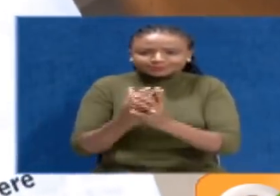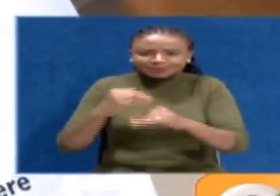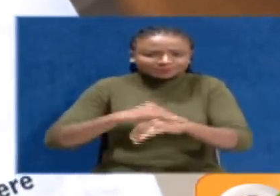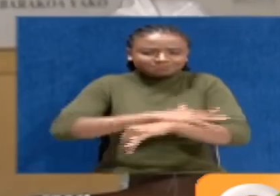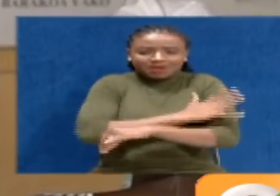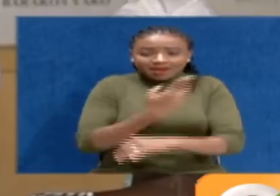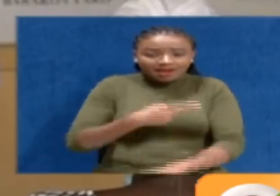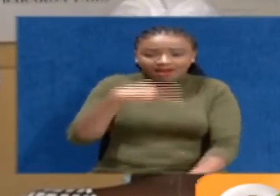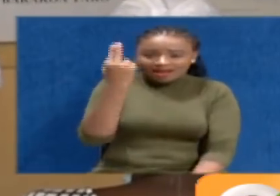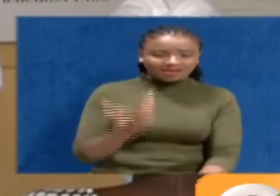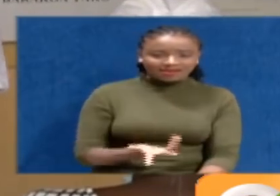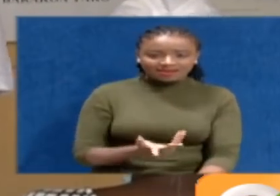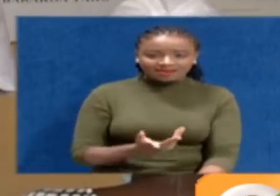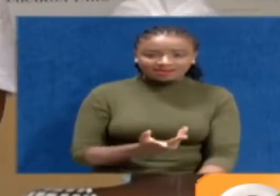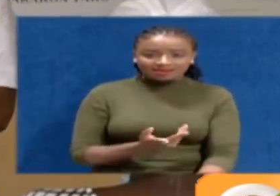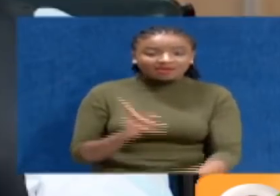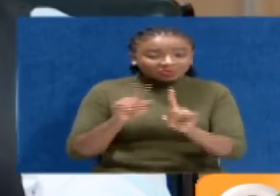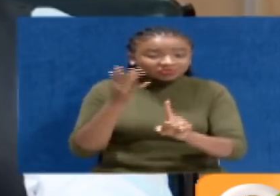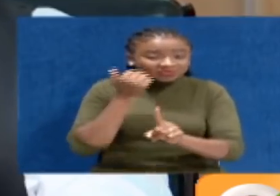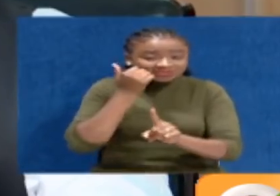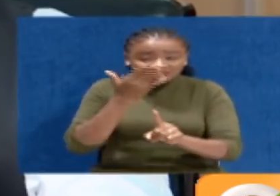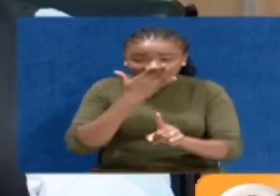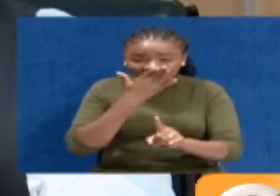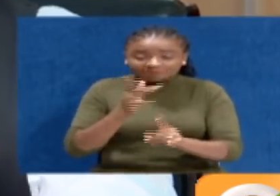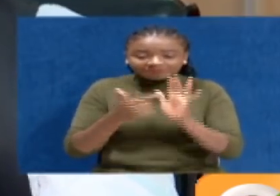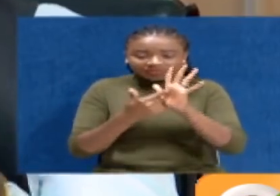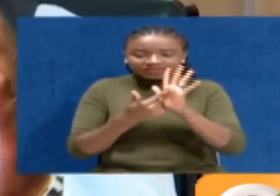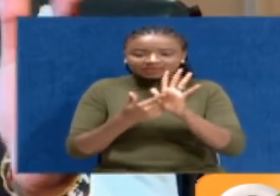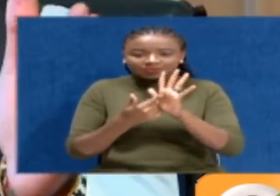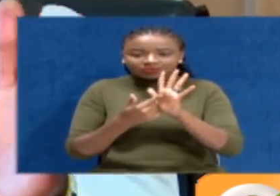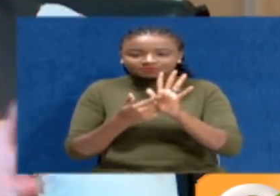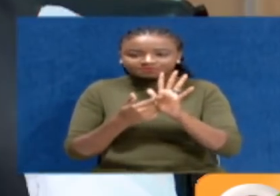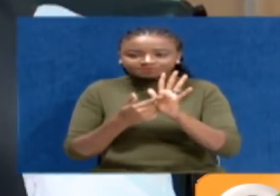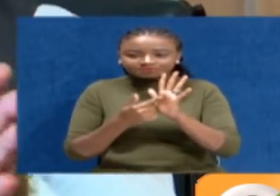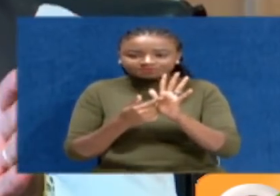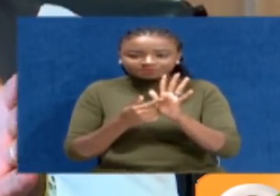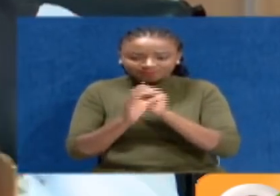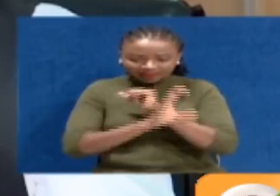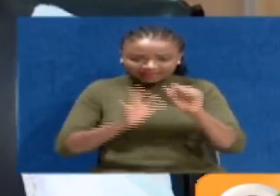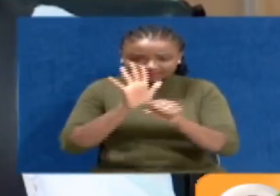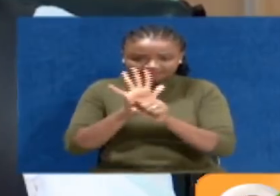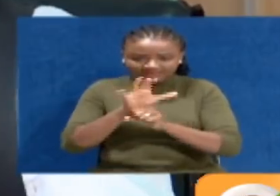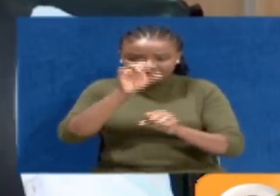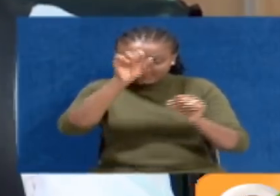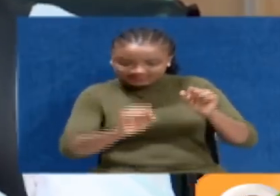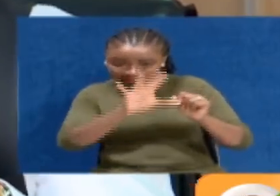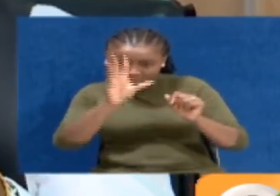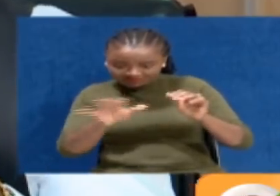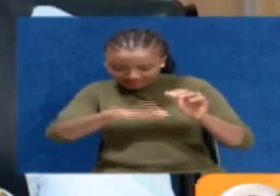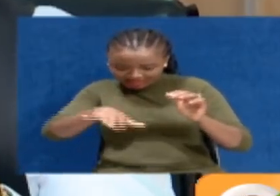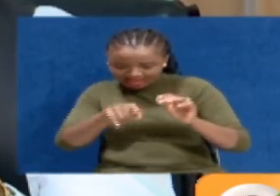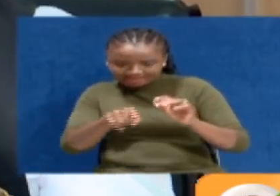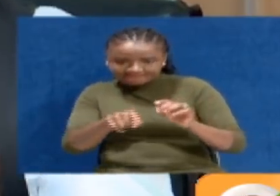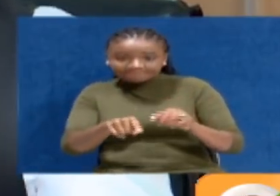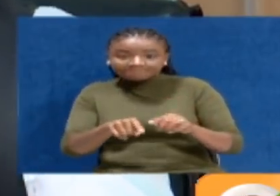mention diabetes and cardiovascular diseases. In Southern African countries, when HIV scourge hit,